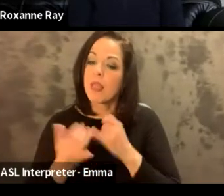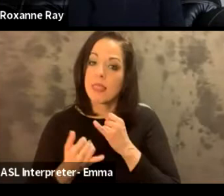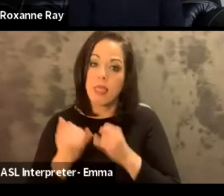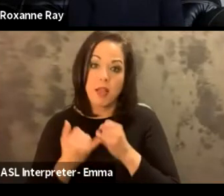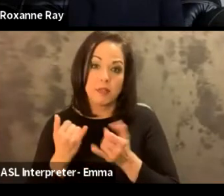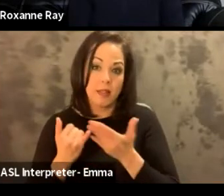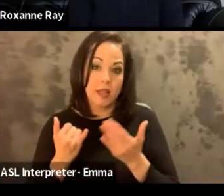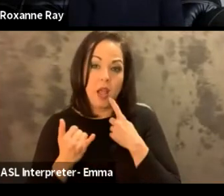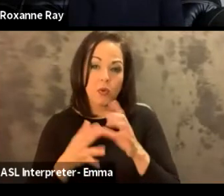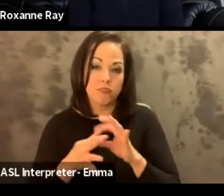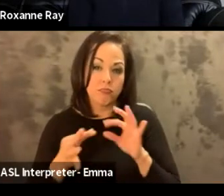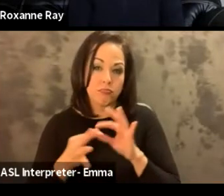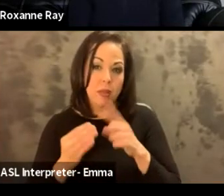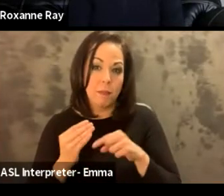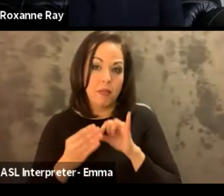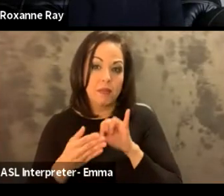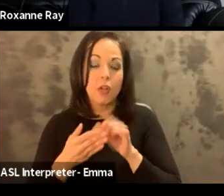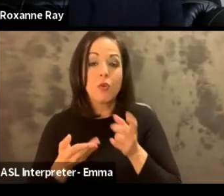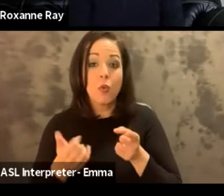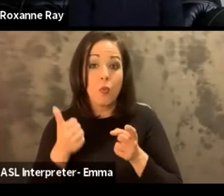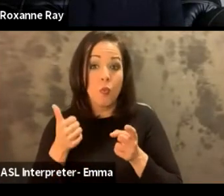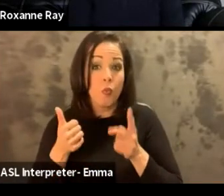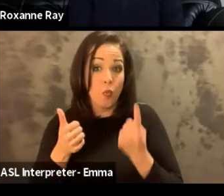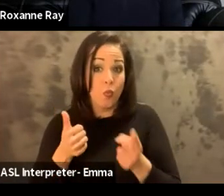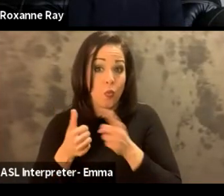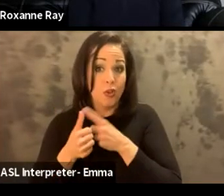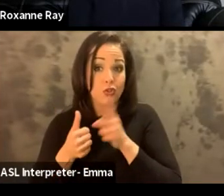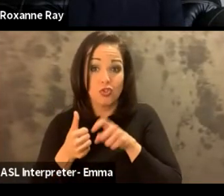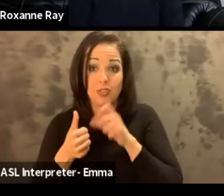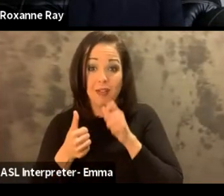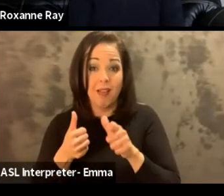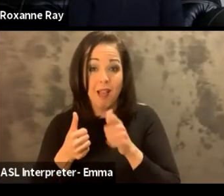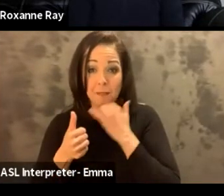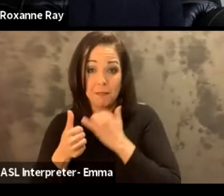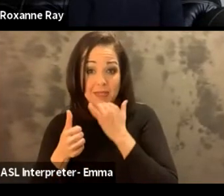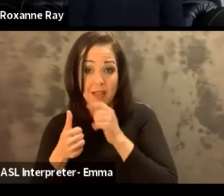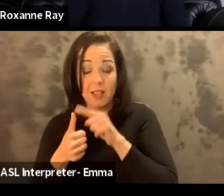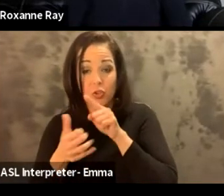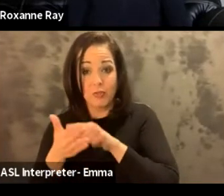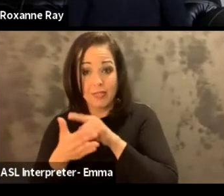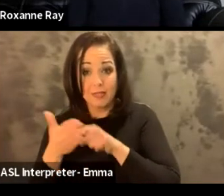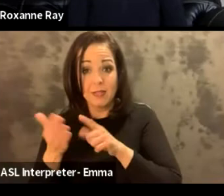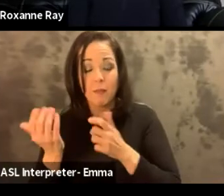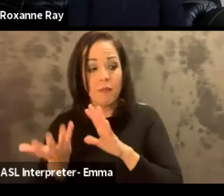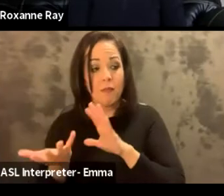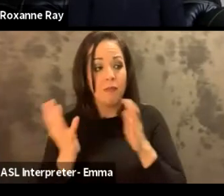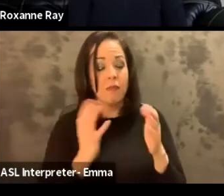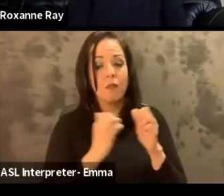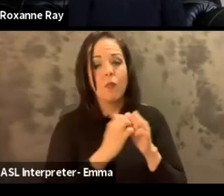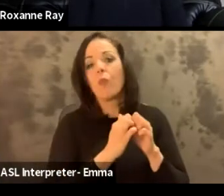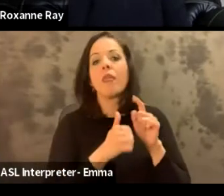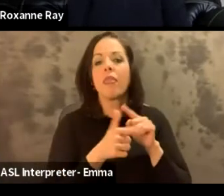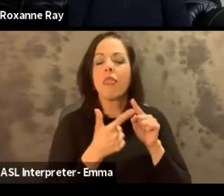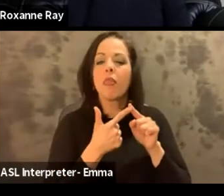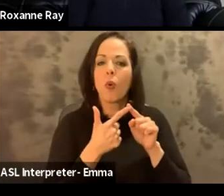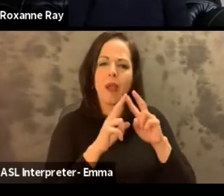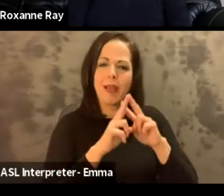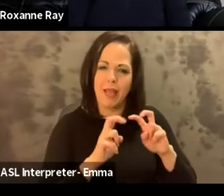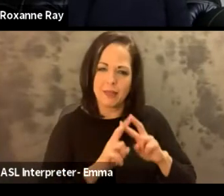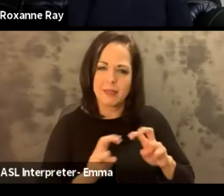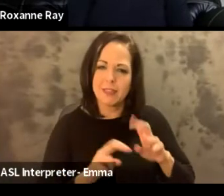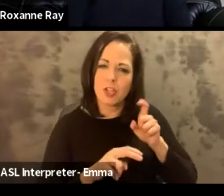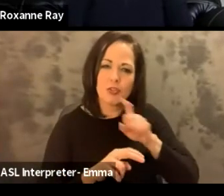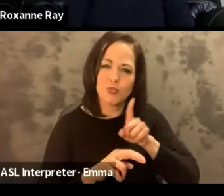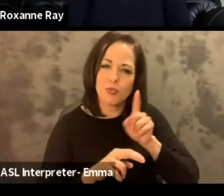two different, one shouldn't mistake criticism with, or analysis, I should call it